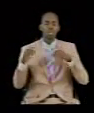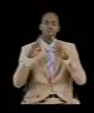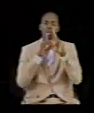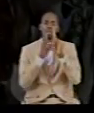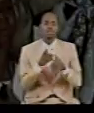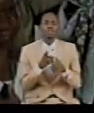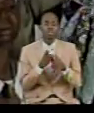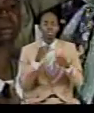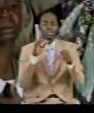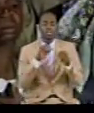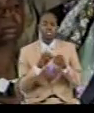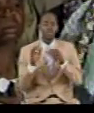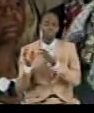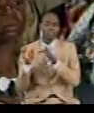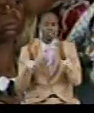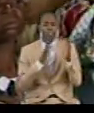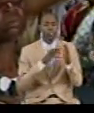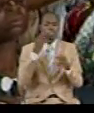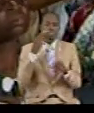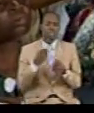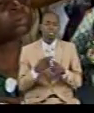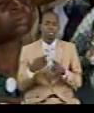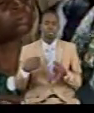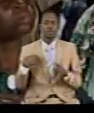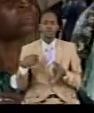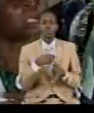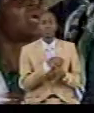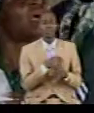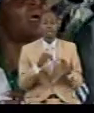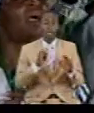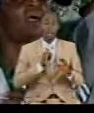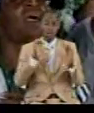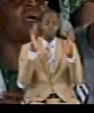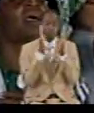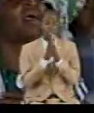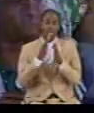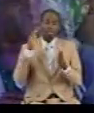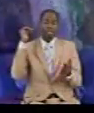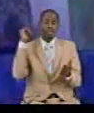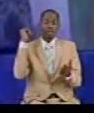In Jesus' name I pray.